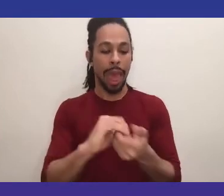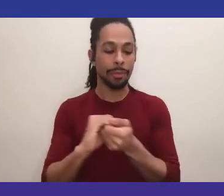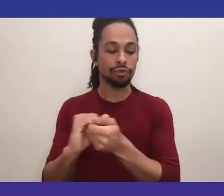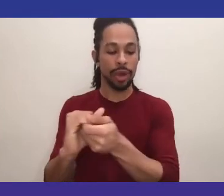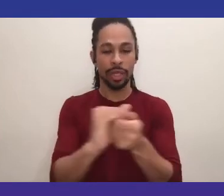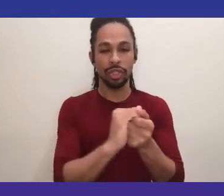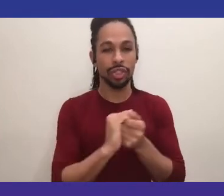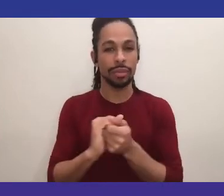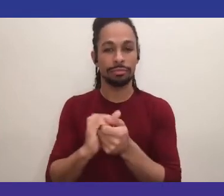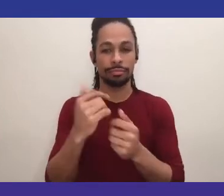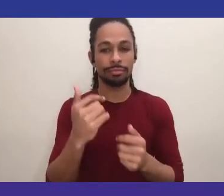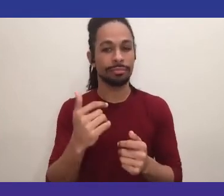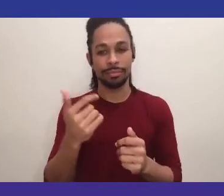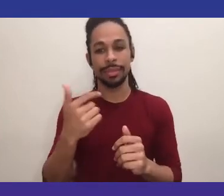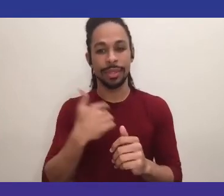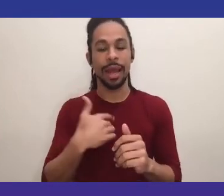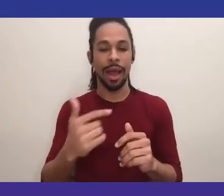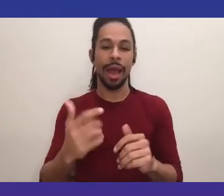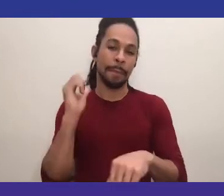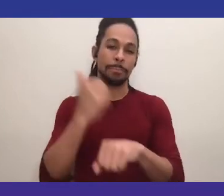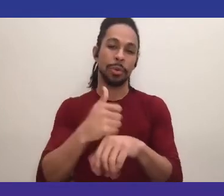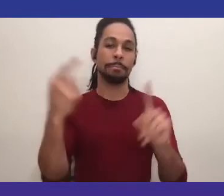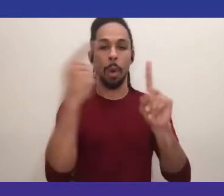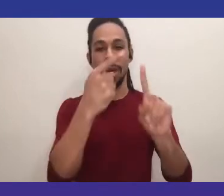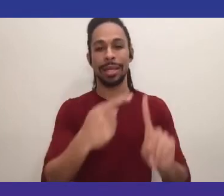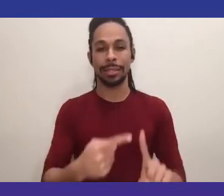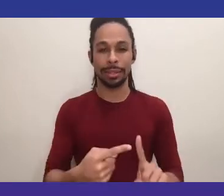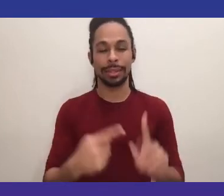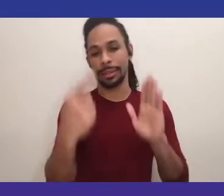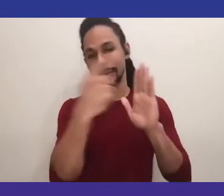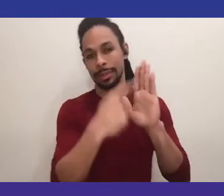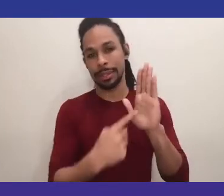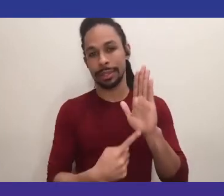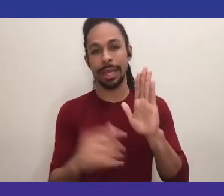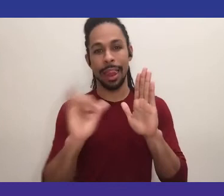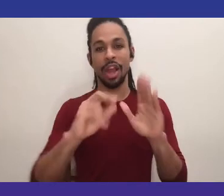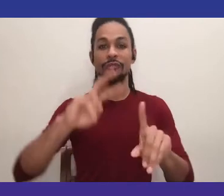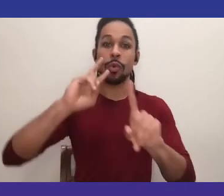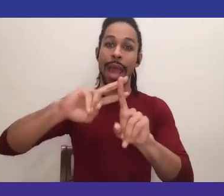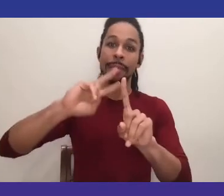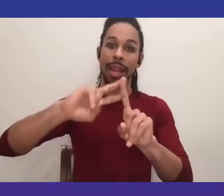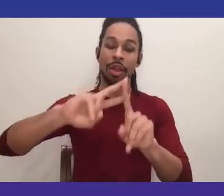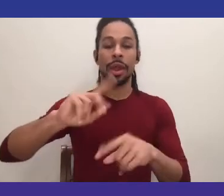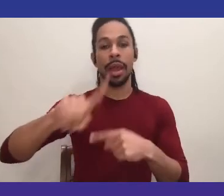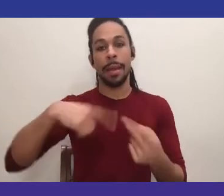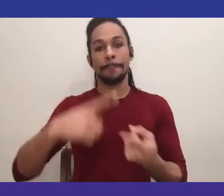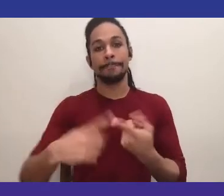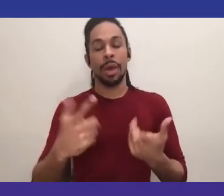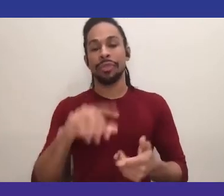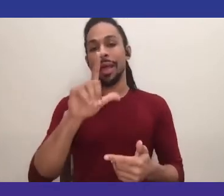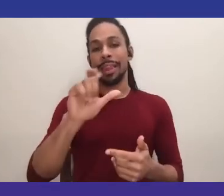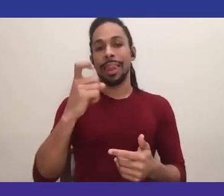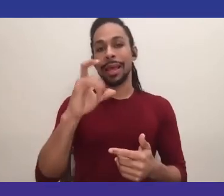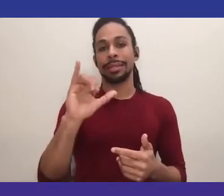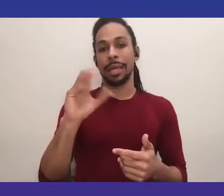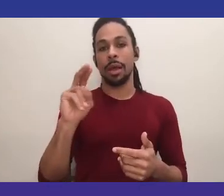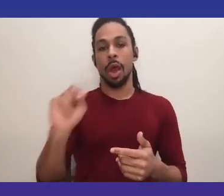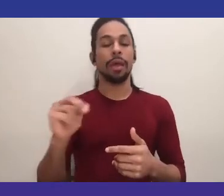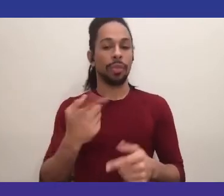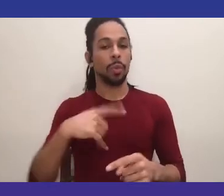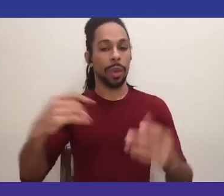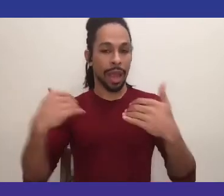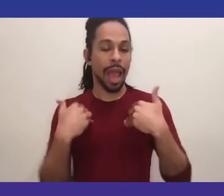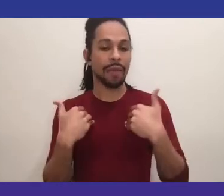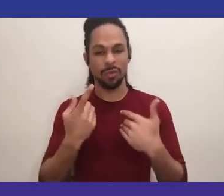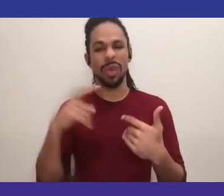kind of like points and kind of like a vocabulary about what the lexicon that we have to start using, you